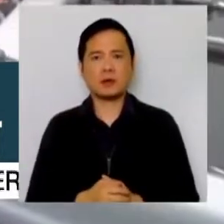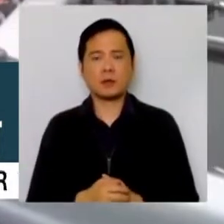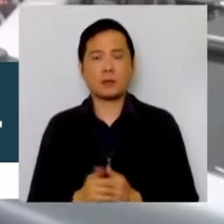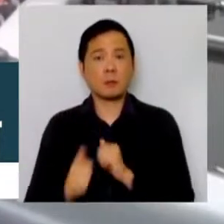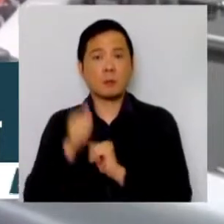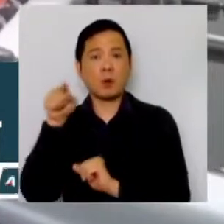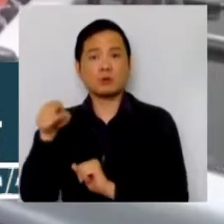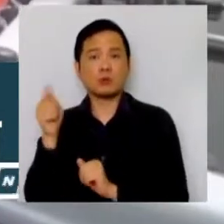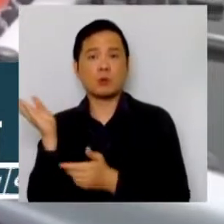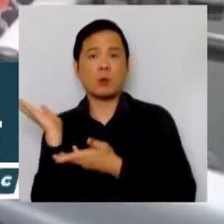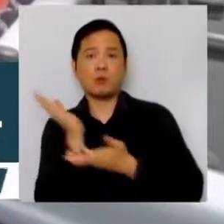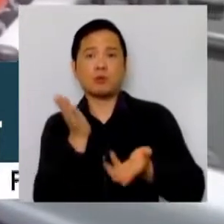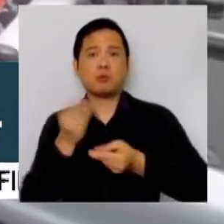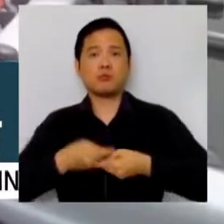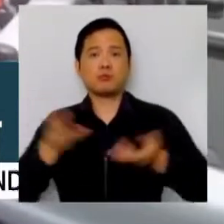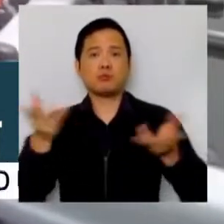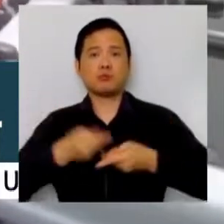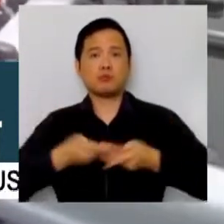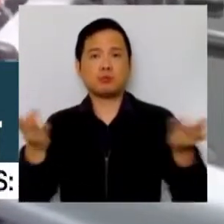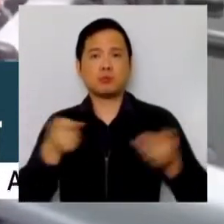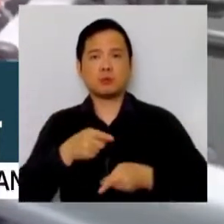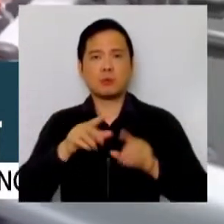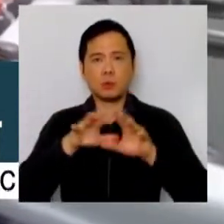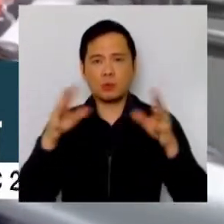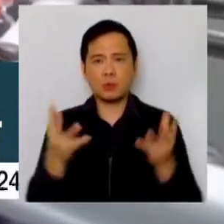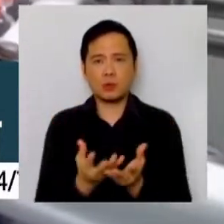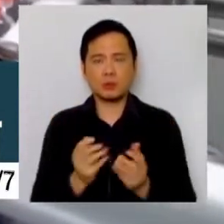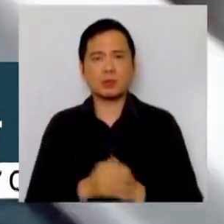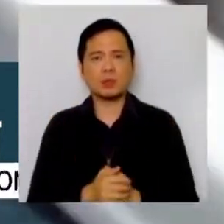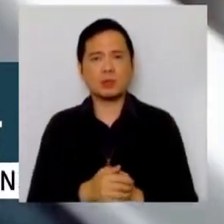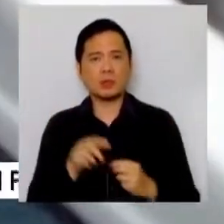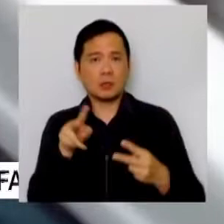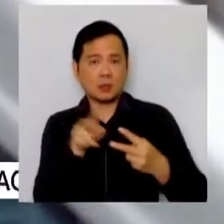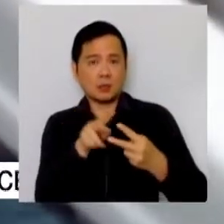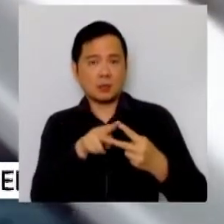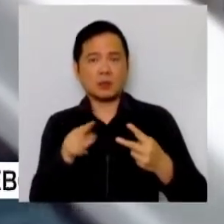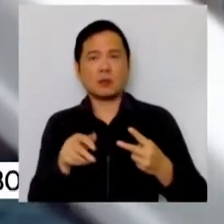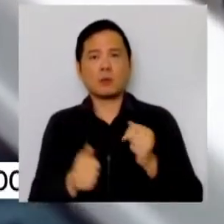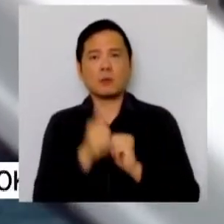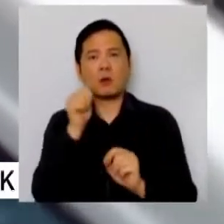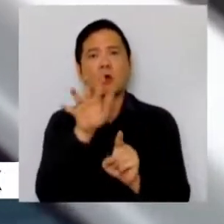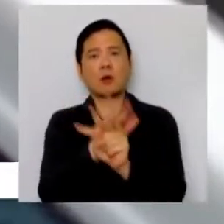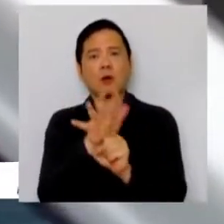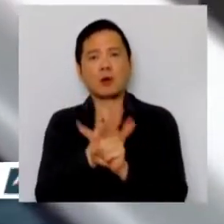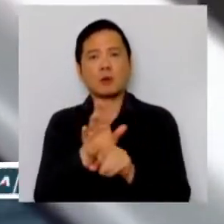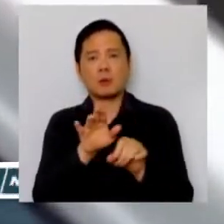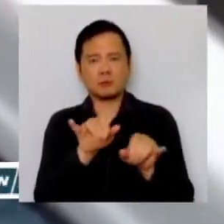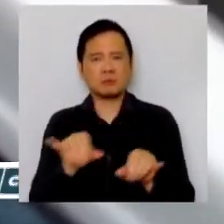country. The Sinovac vaccine is among the most commonly used jabs in the Philippines.